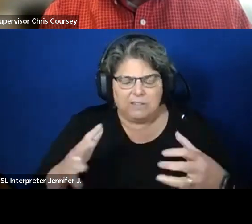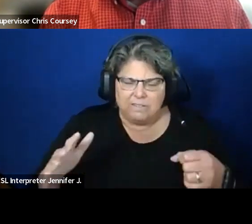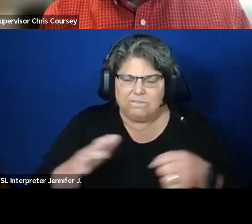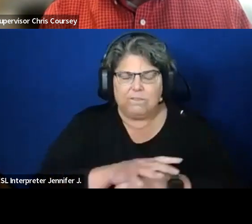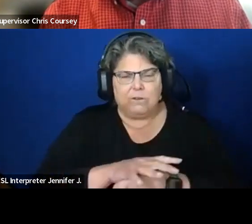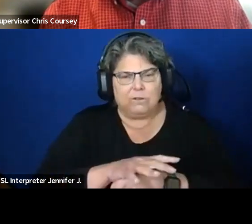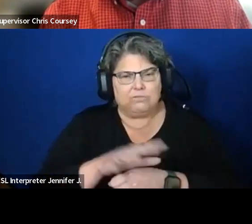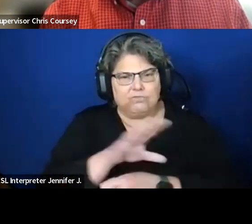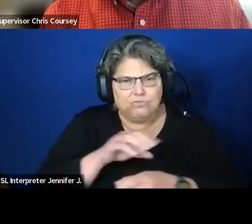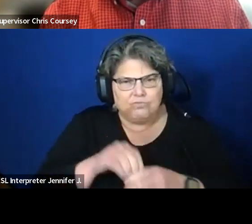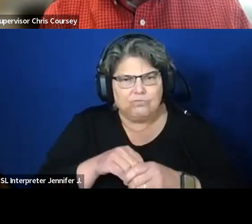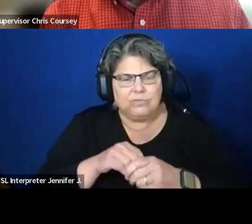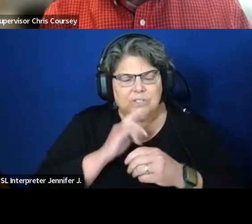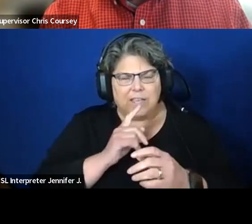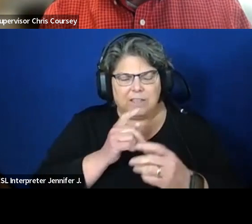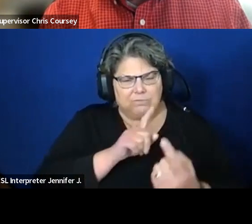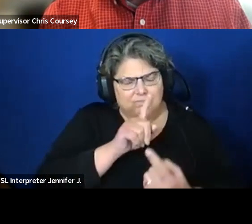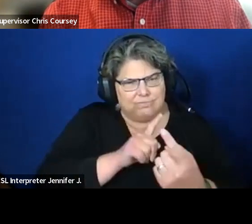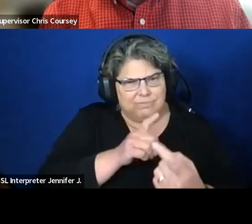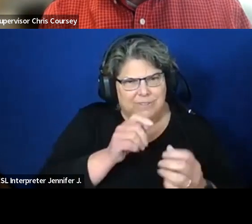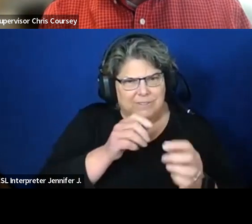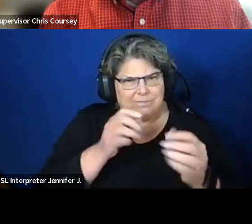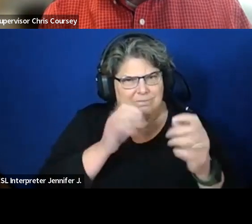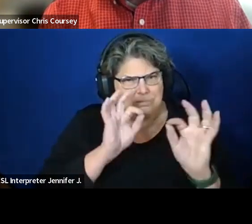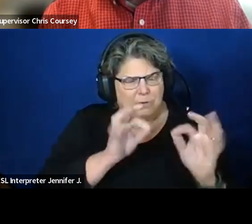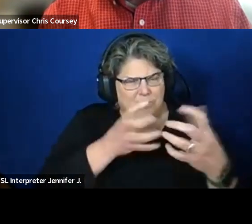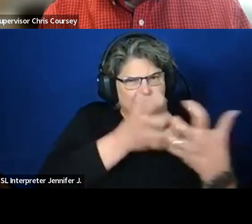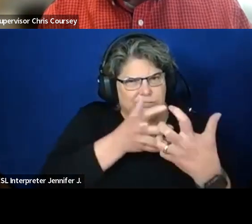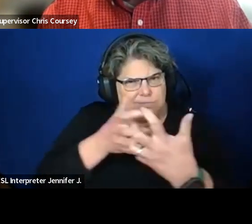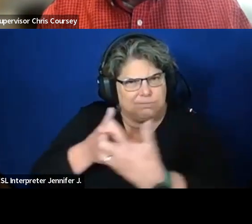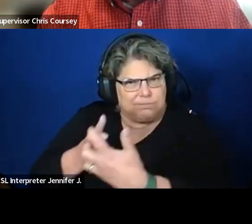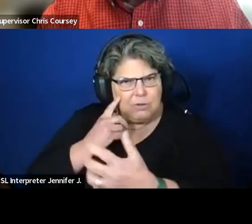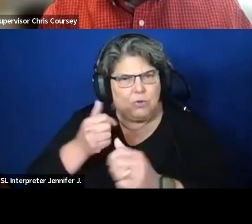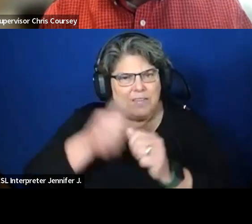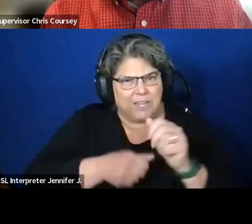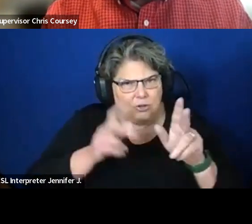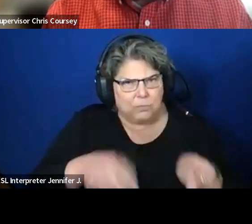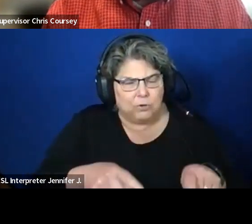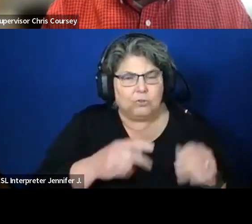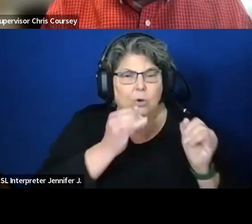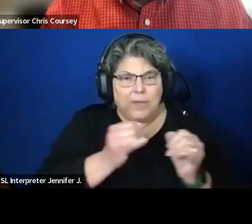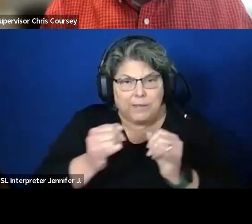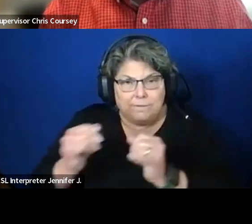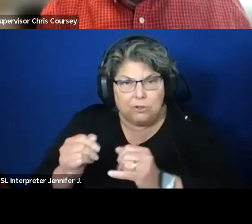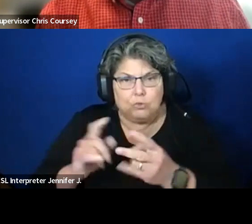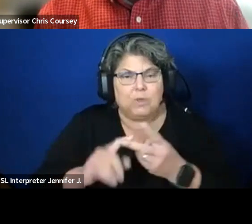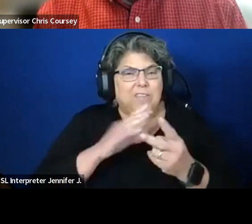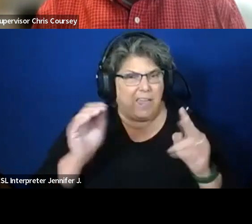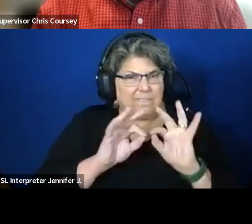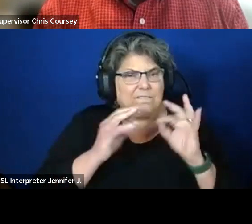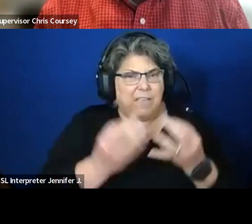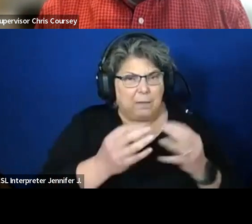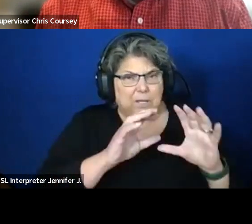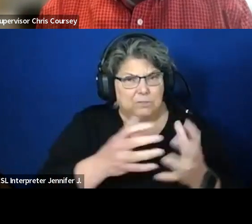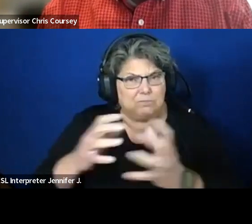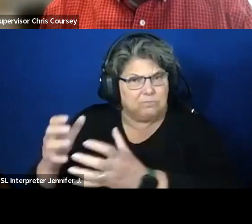and personalized support and resource so that individuals as well as families are able to address